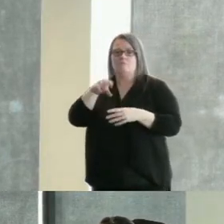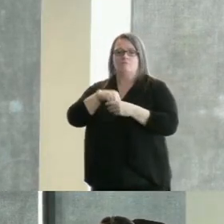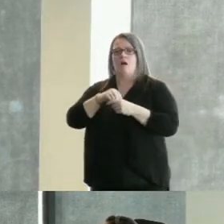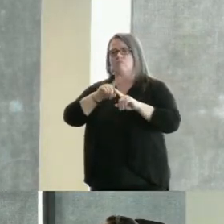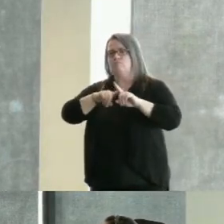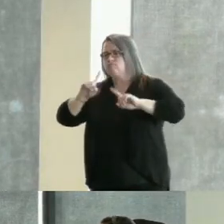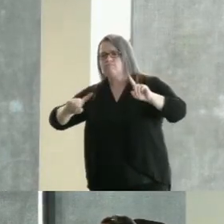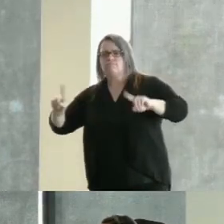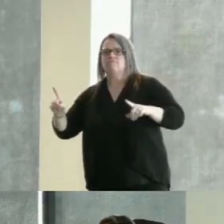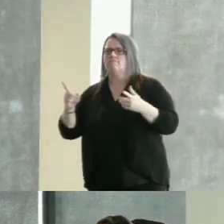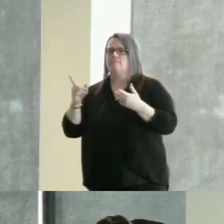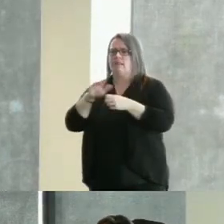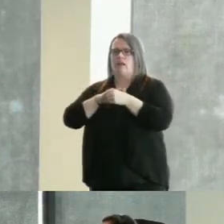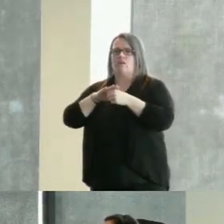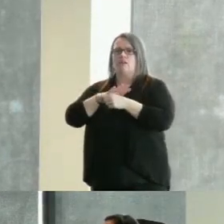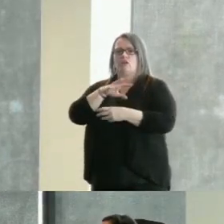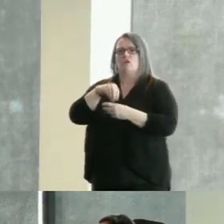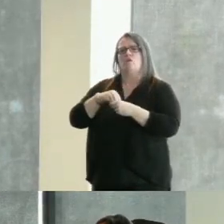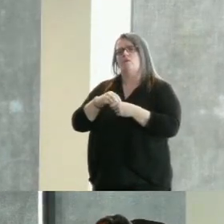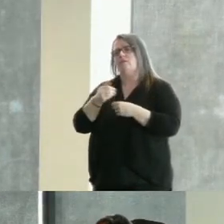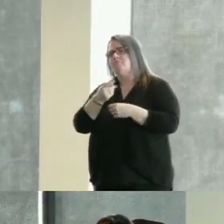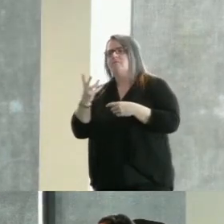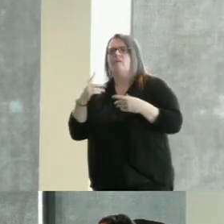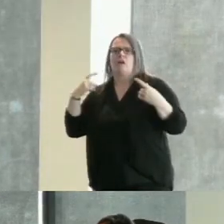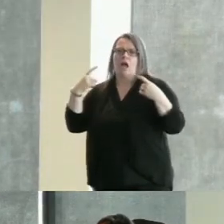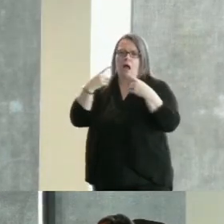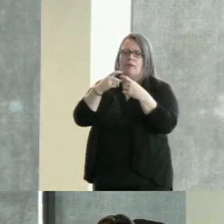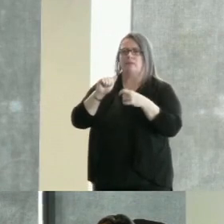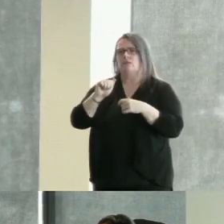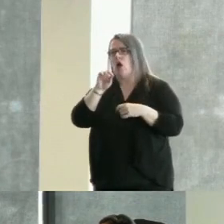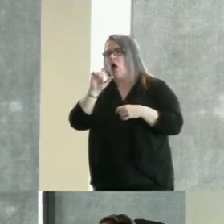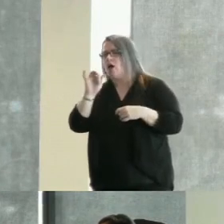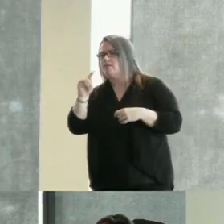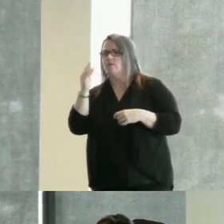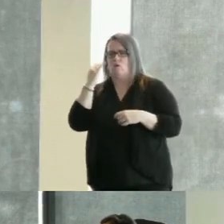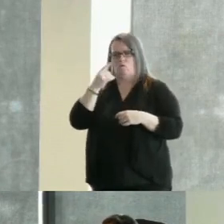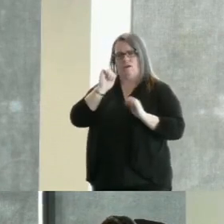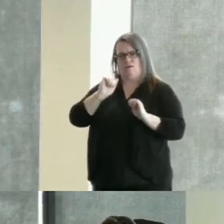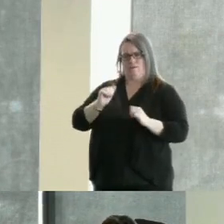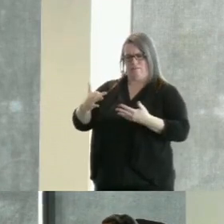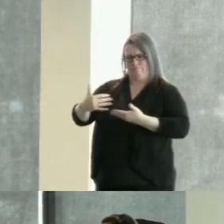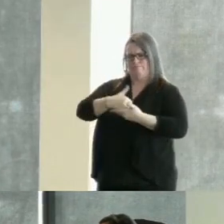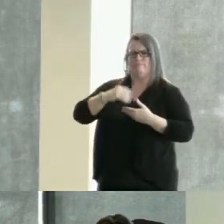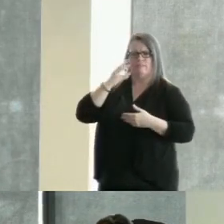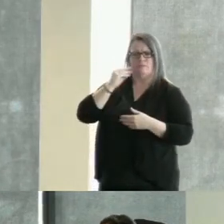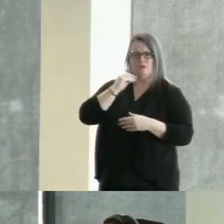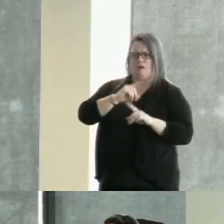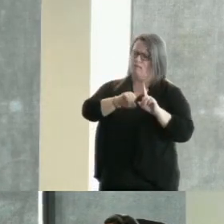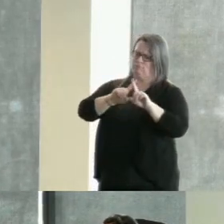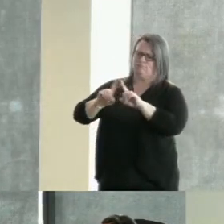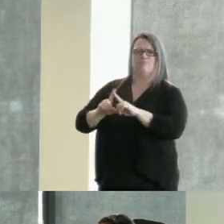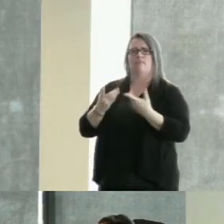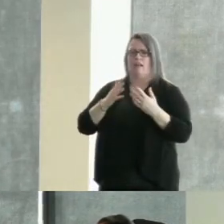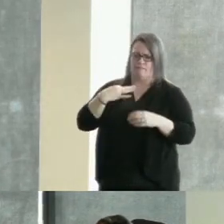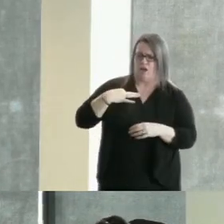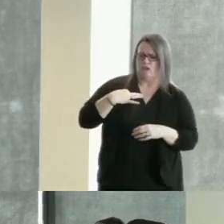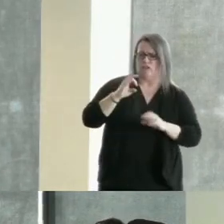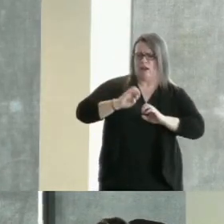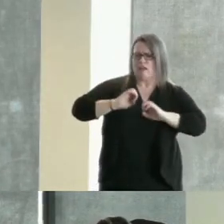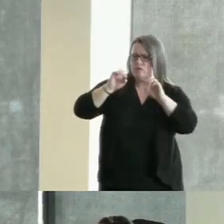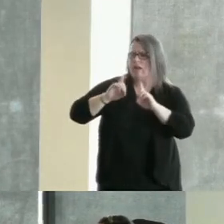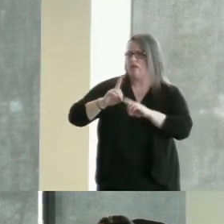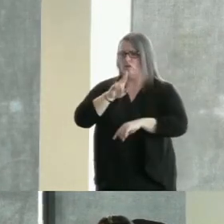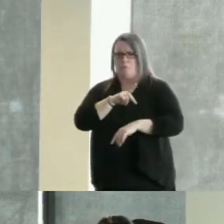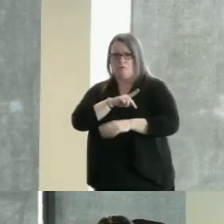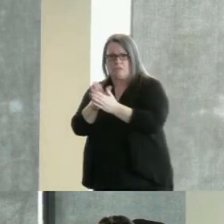including several complex audits, because you can get experience for many different avenues: volunteer experience, education, personal